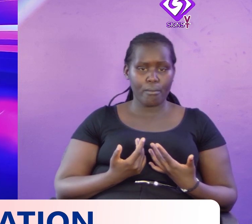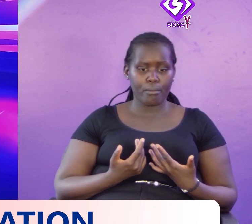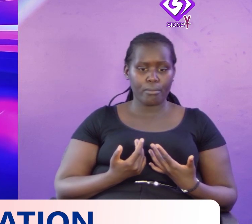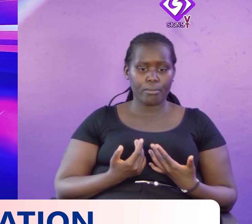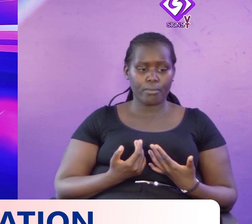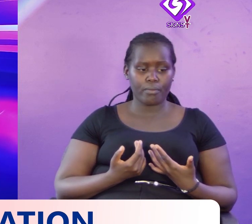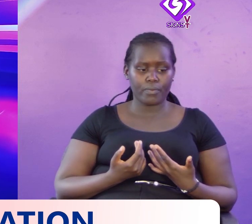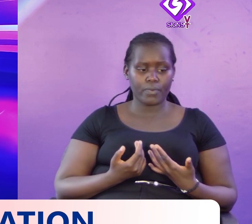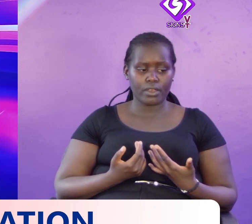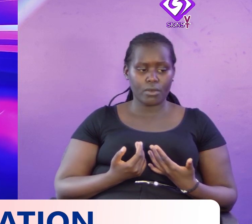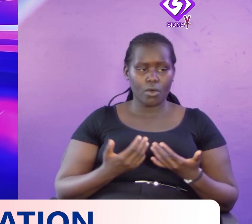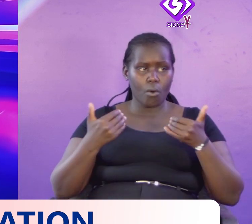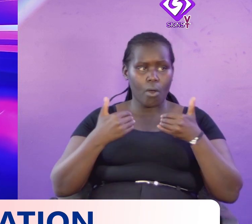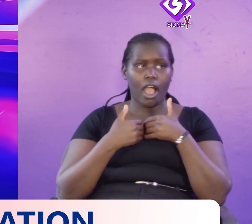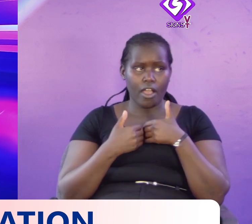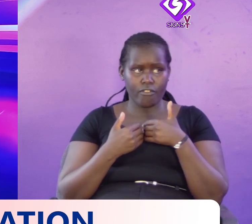tunawekwa kitu.